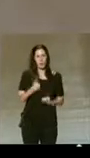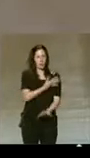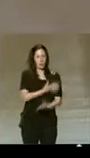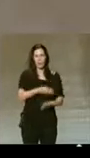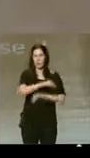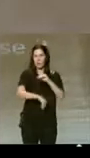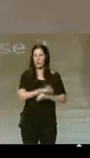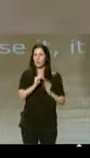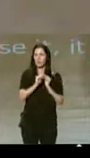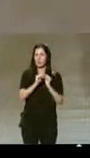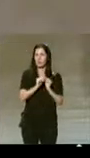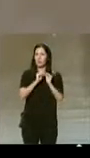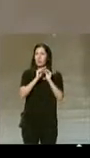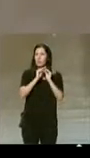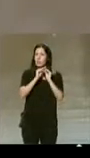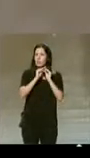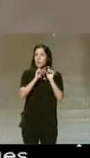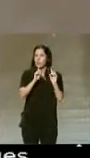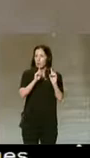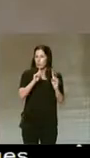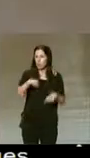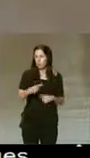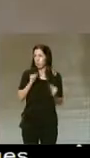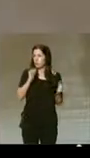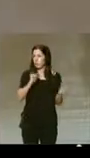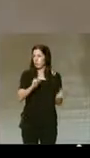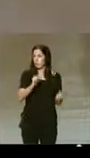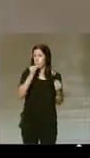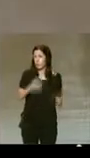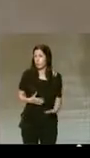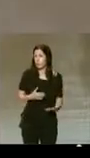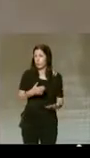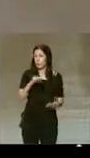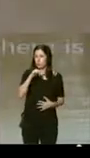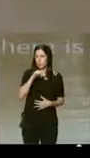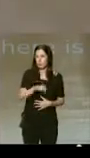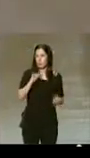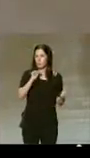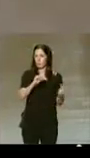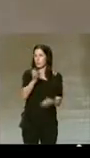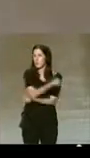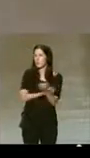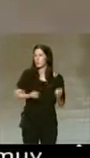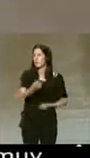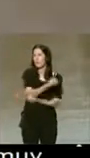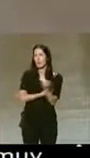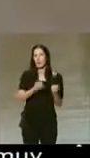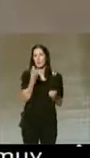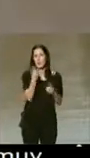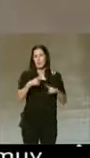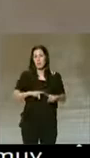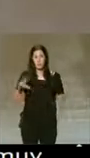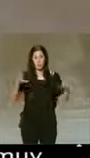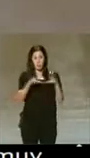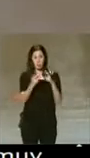have developed, and there's been a lot of debate regarding it. So it was very suitable for us to have this conversation today because there's an